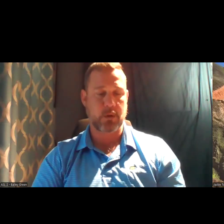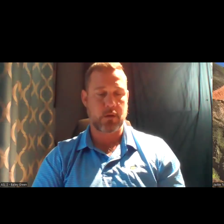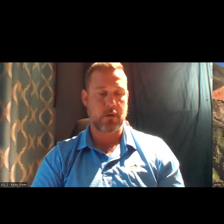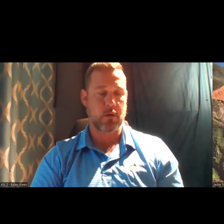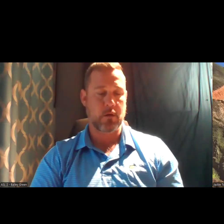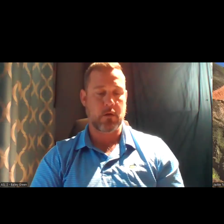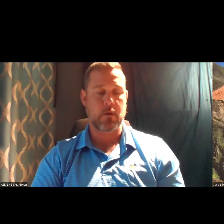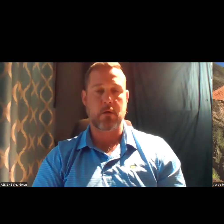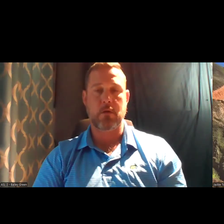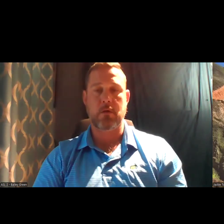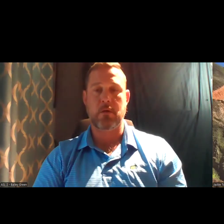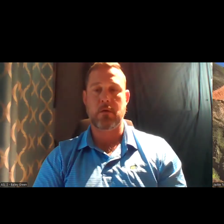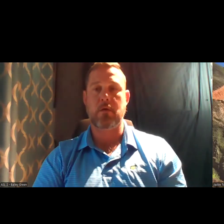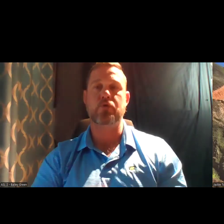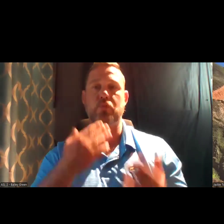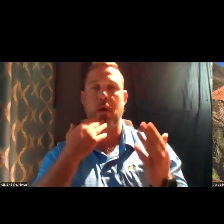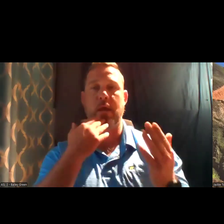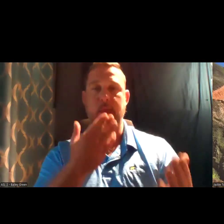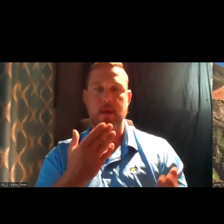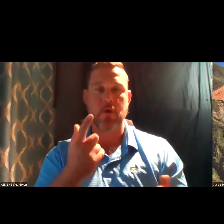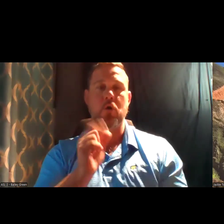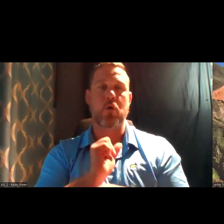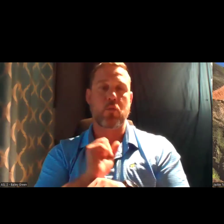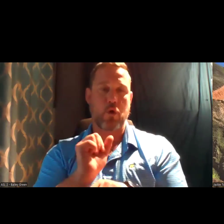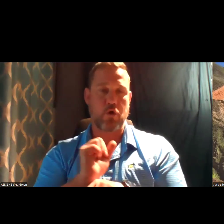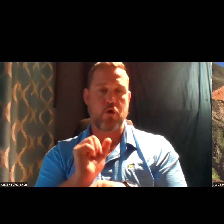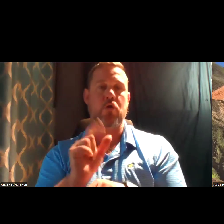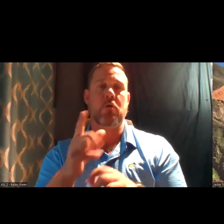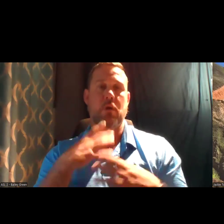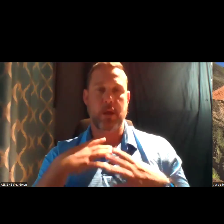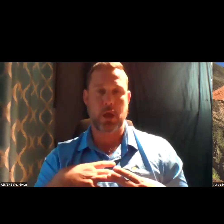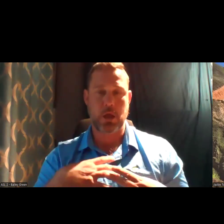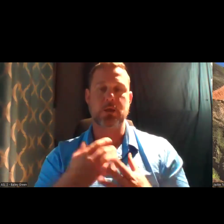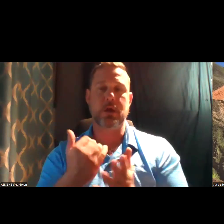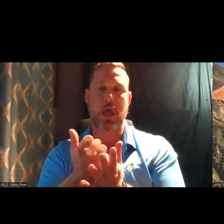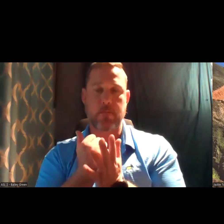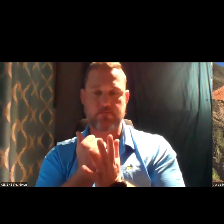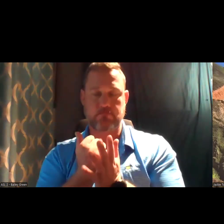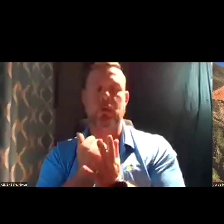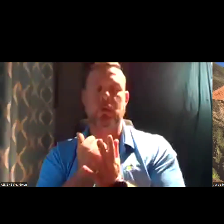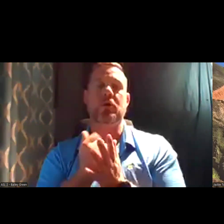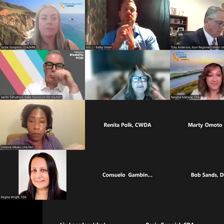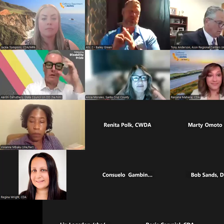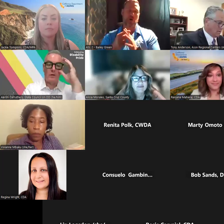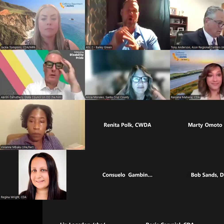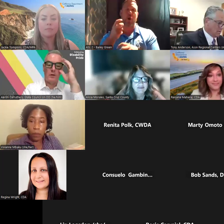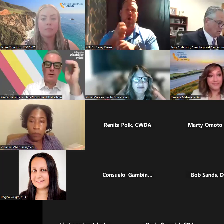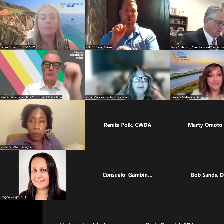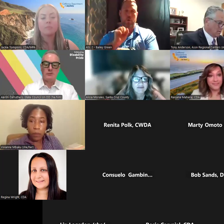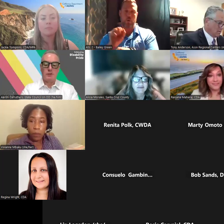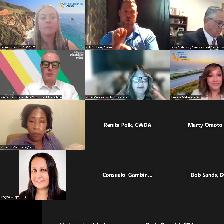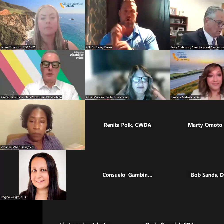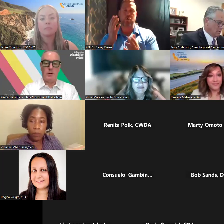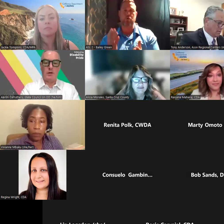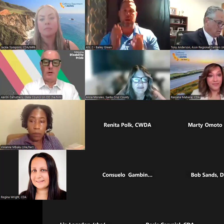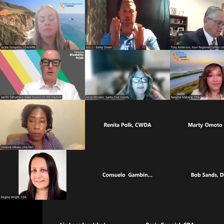Jackie, I just wanted to take a moment to thank you for all the work you came into each of our subcommittees, really helped us hone in and start the hard work of coming with the